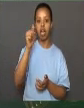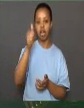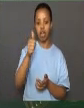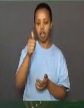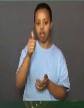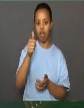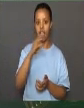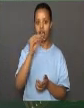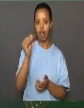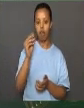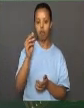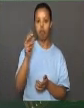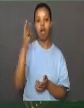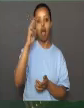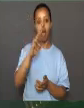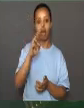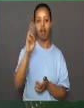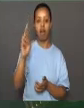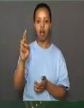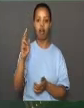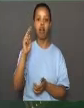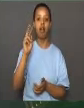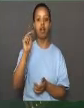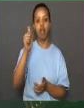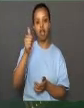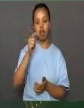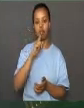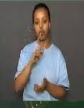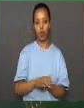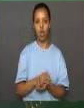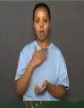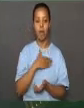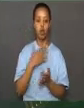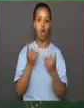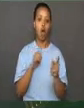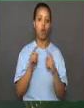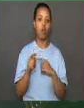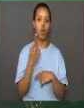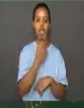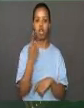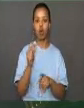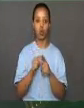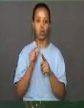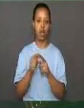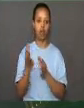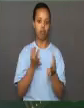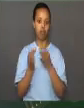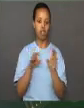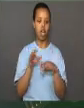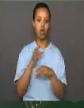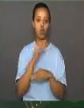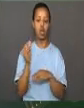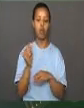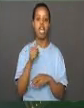tRNA, and rRNA. Please explain each term and describe